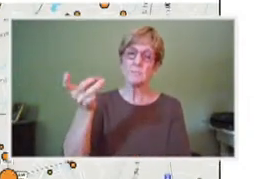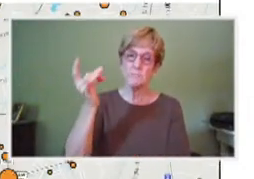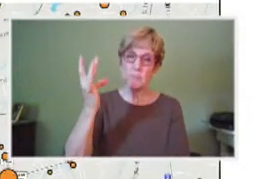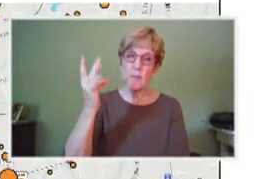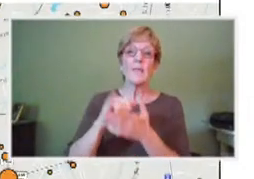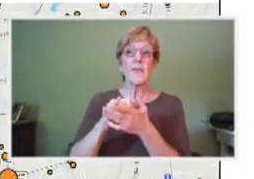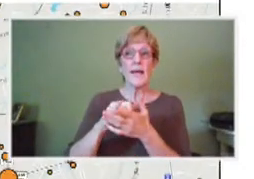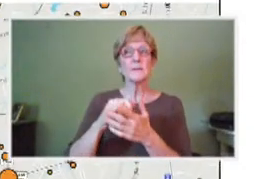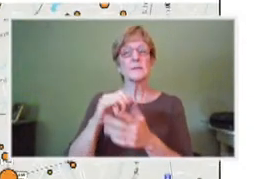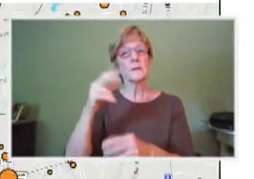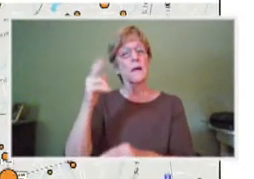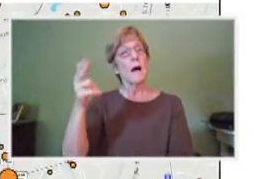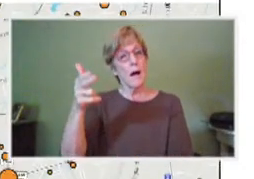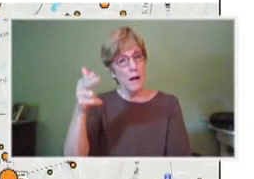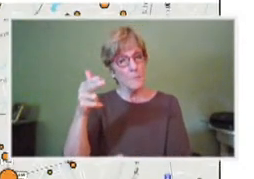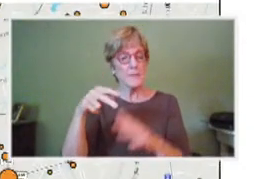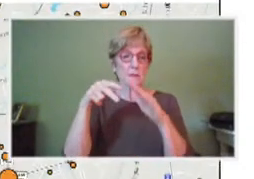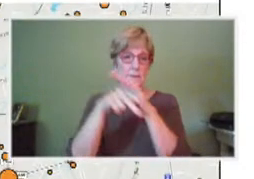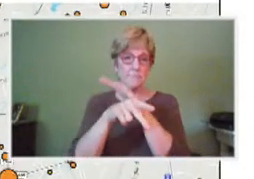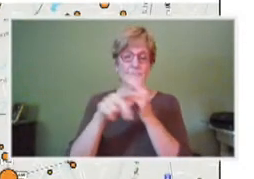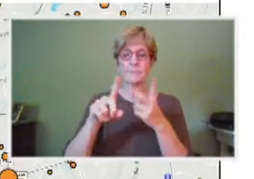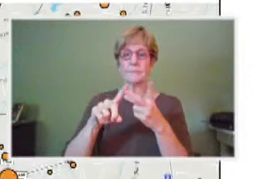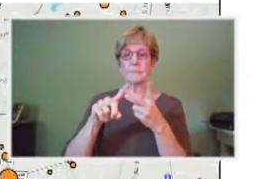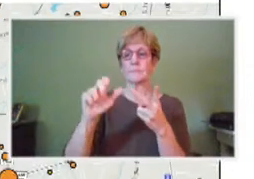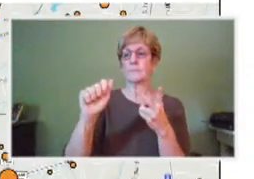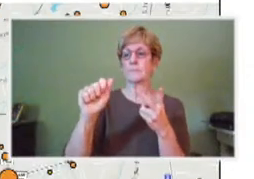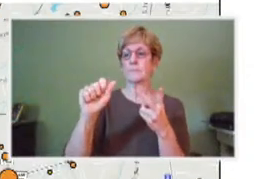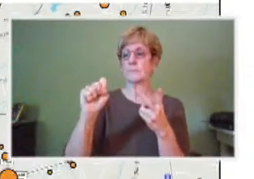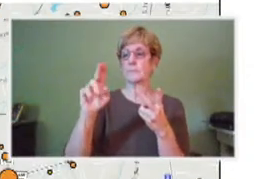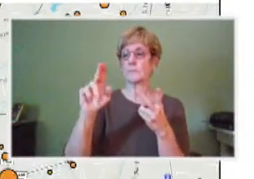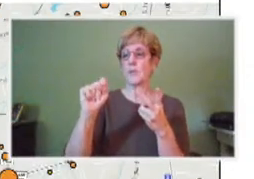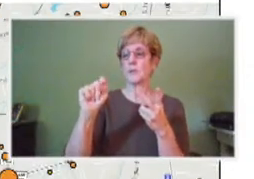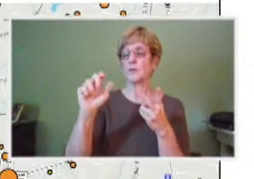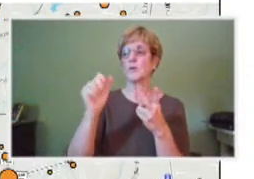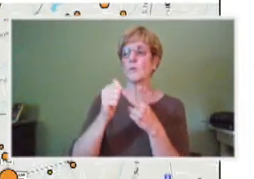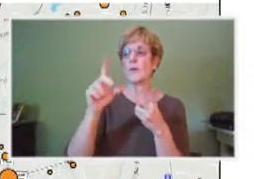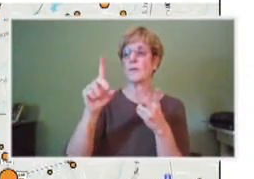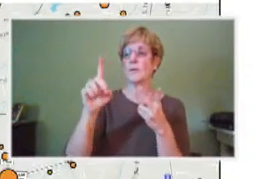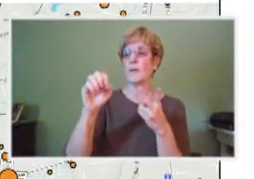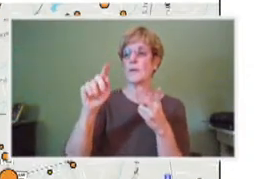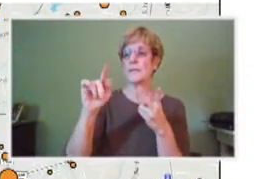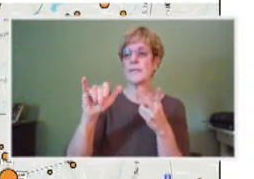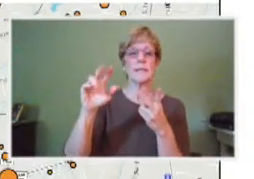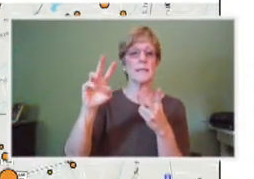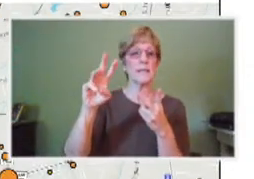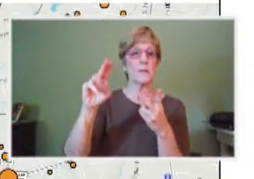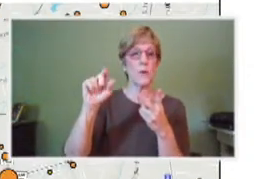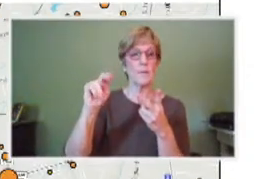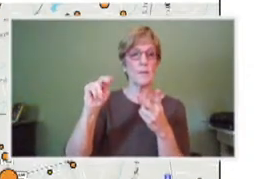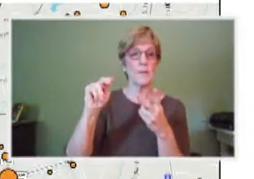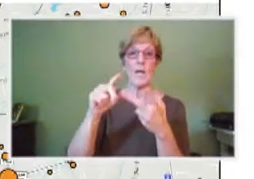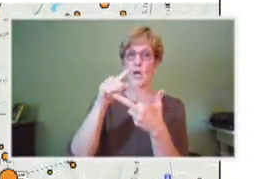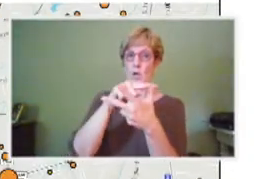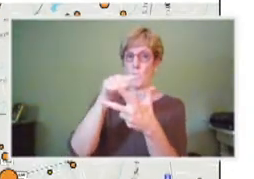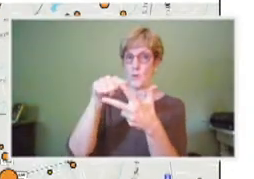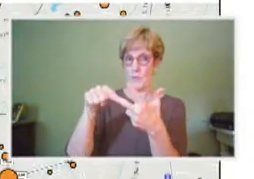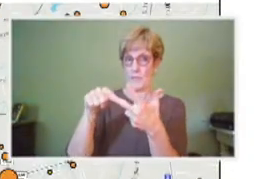typically homicides and assaults with a deadly weapon. And we have determined that there are three locations that would be best